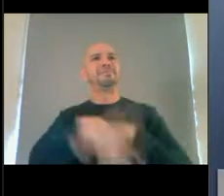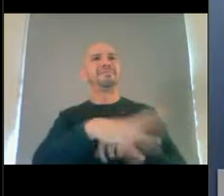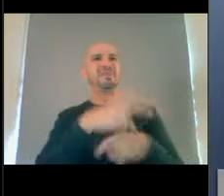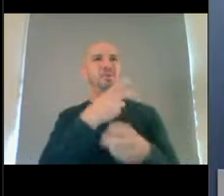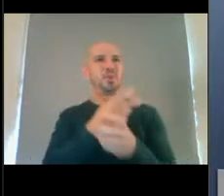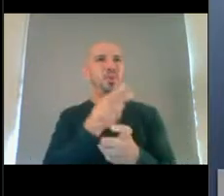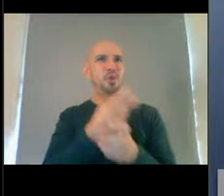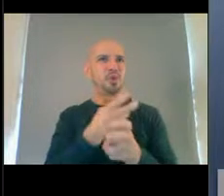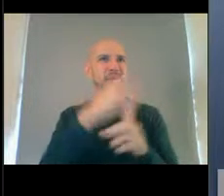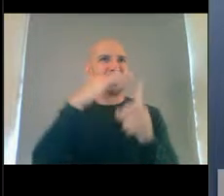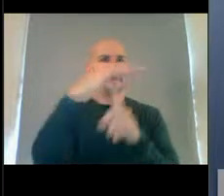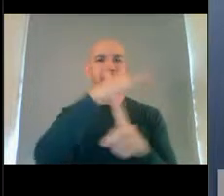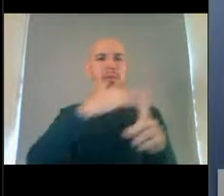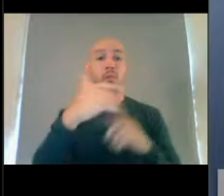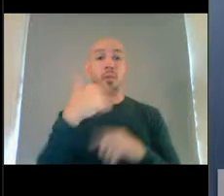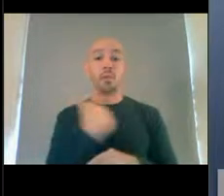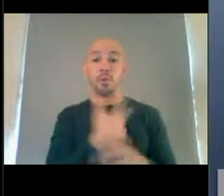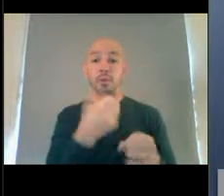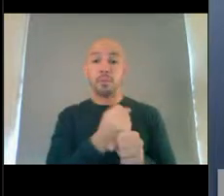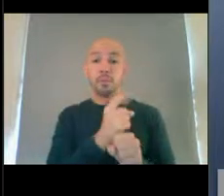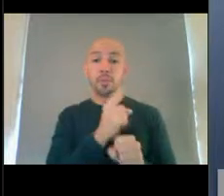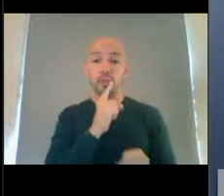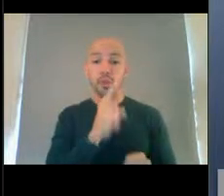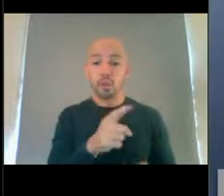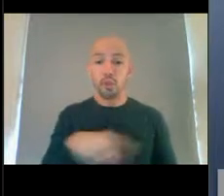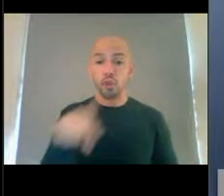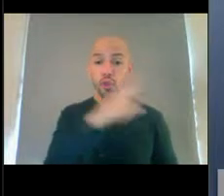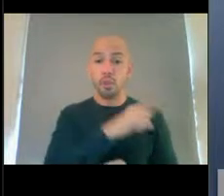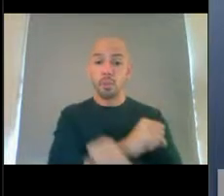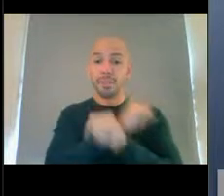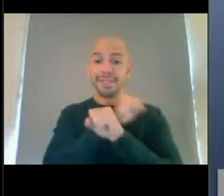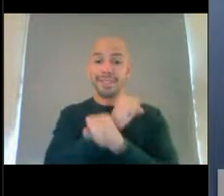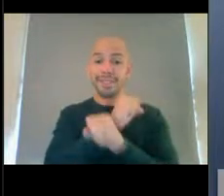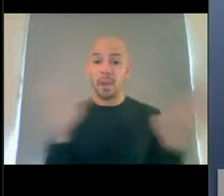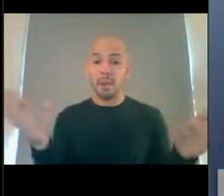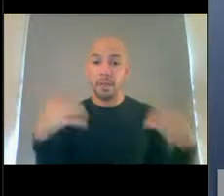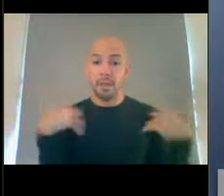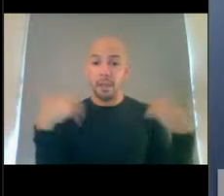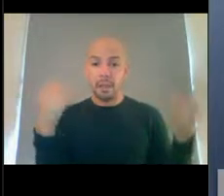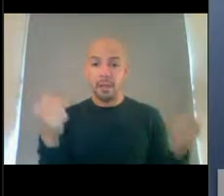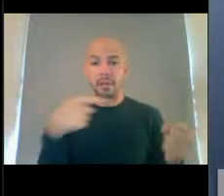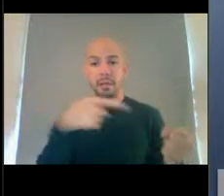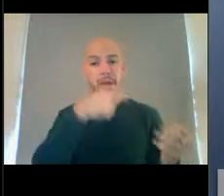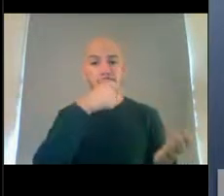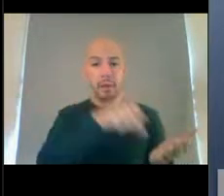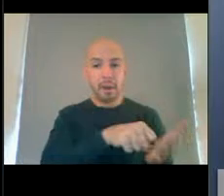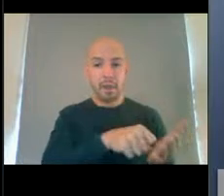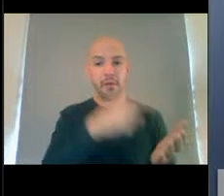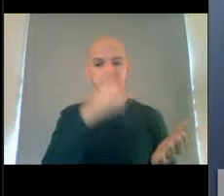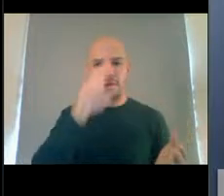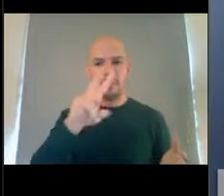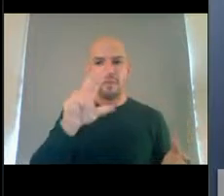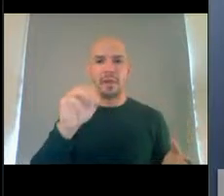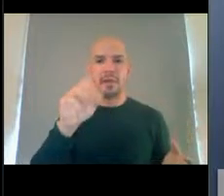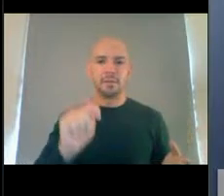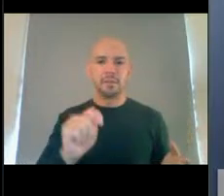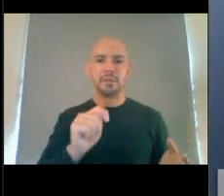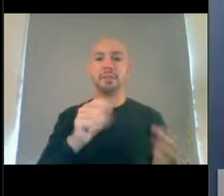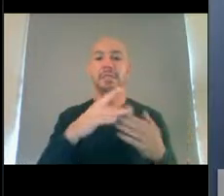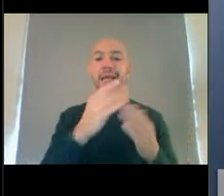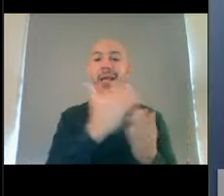sure projects help align with our state targets on bmt reductions as referenced in the coalition letter on t-cep guidelines submitted by advocates to the